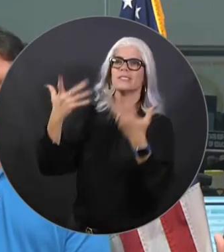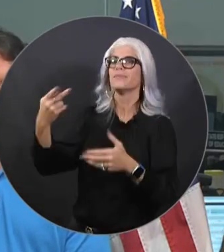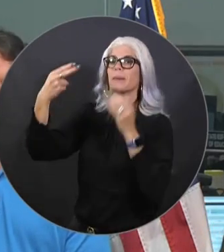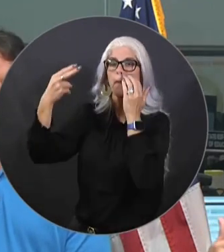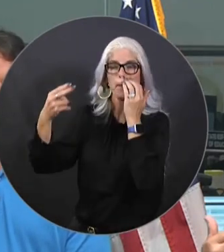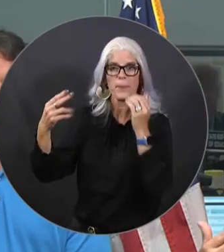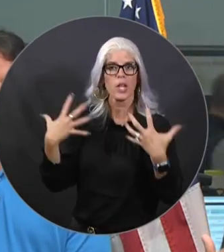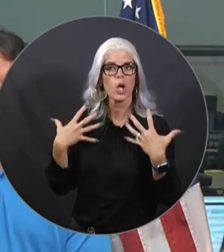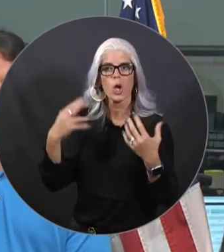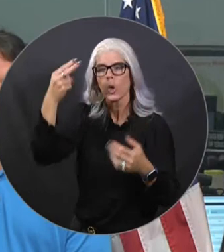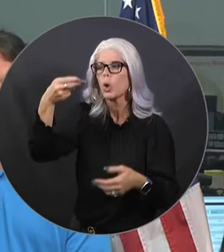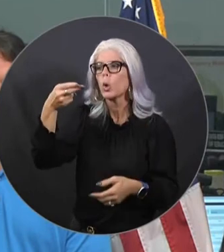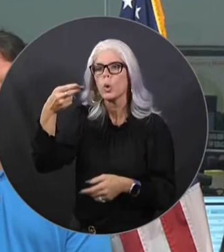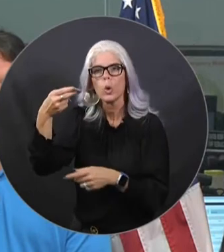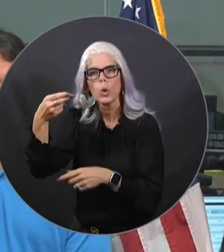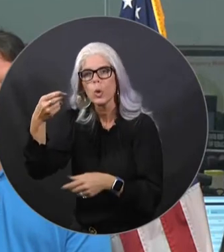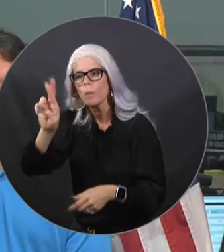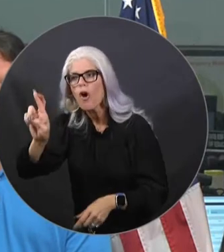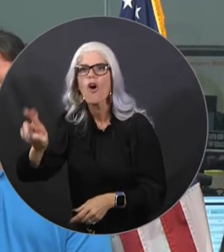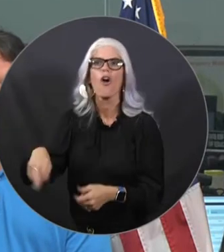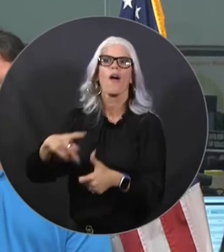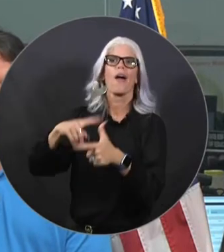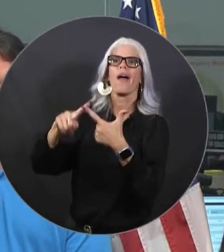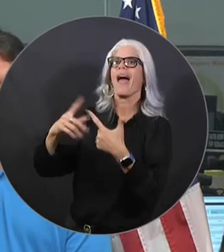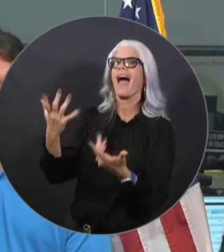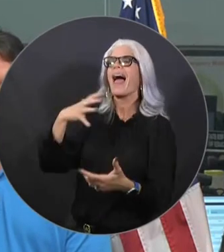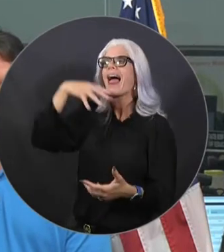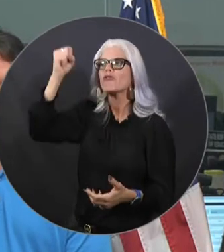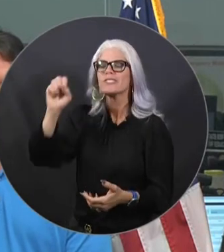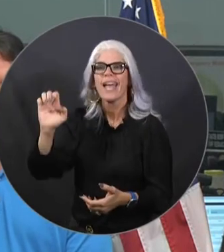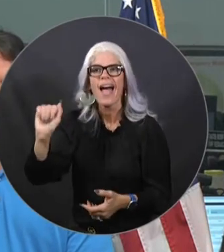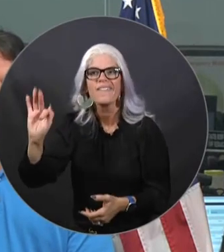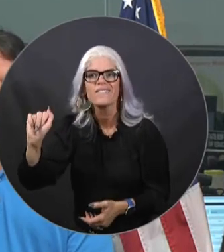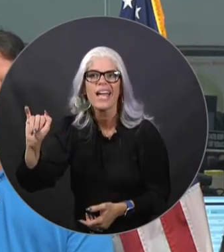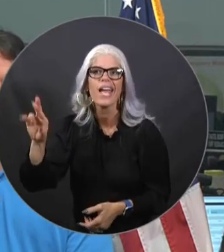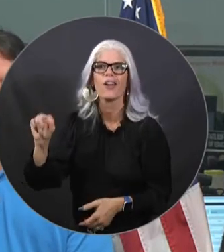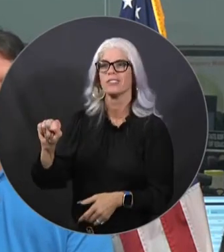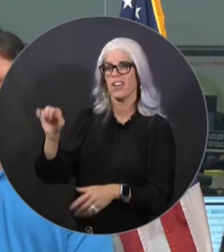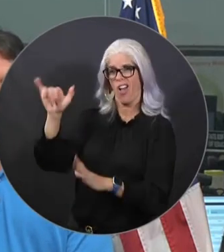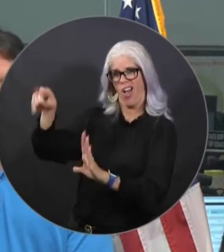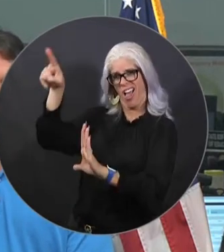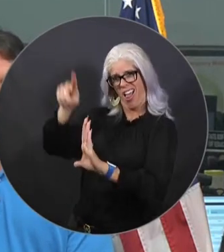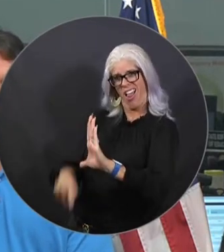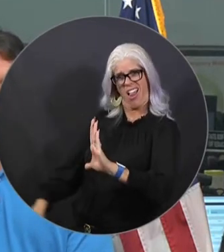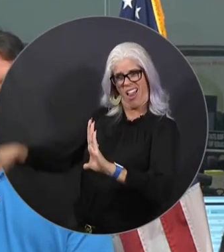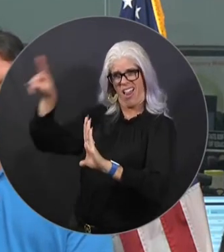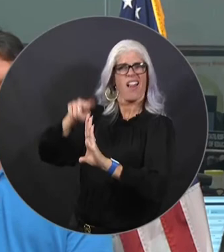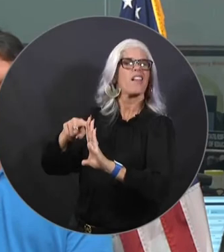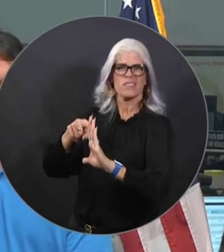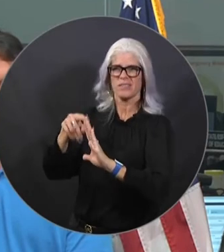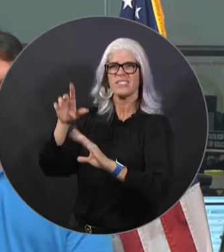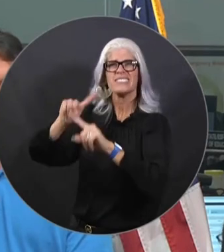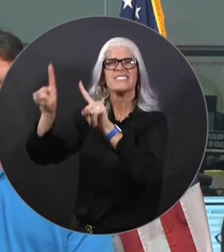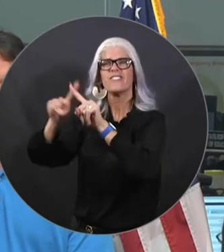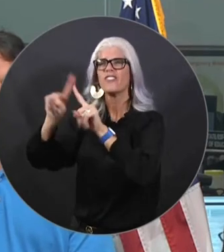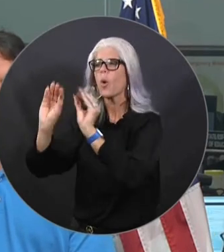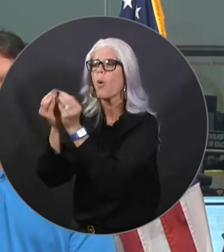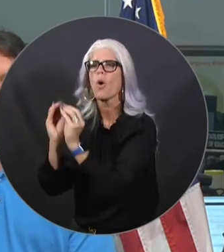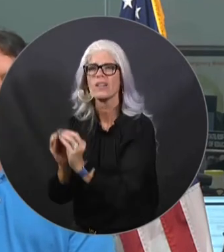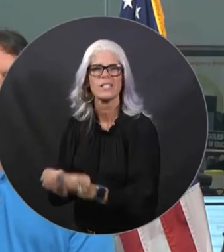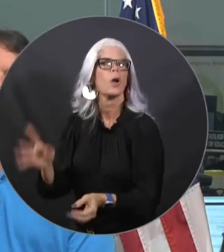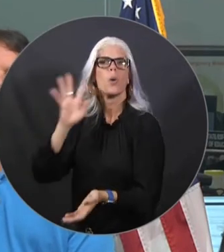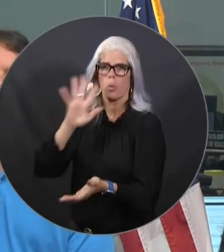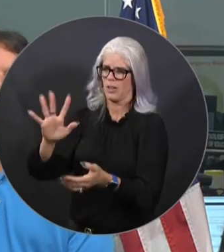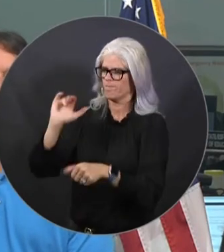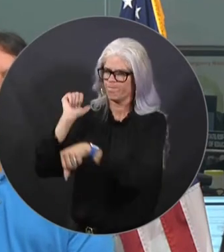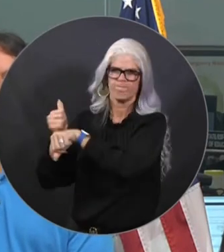Affairs, Children's and Families, and so on. So all of those will start to be set up over the next probably week or so.